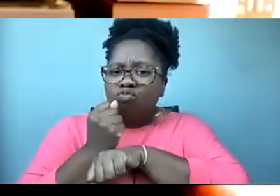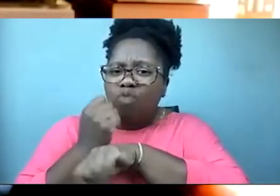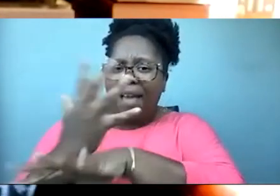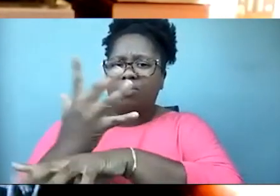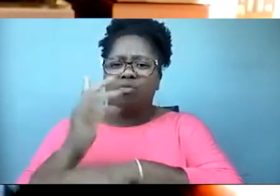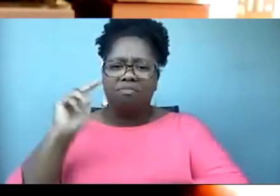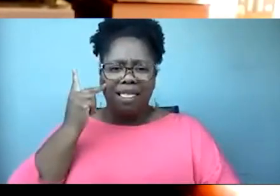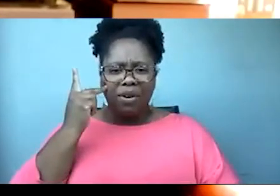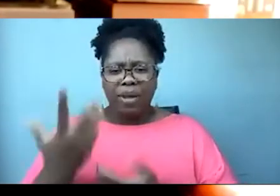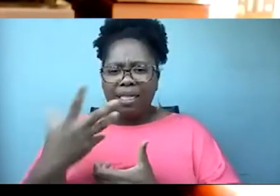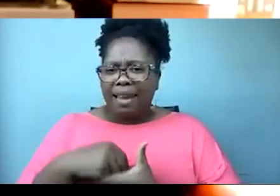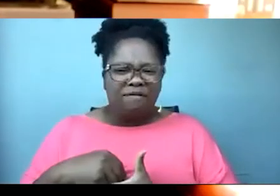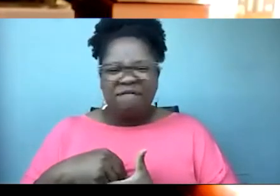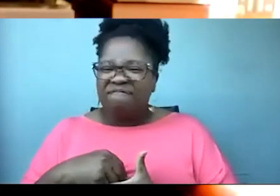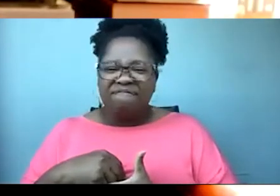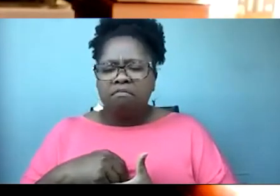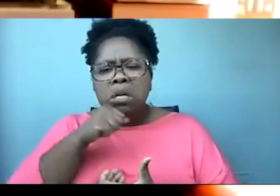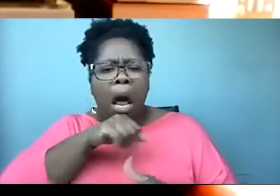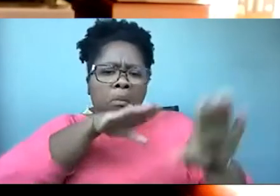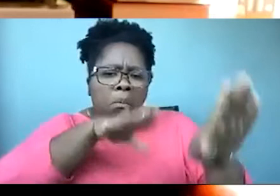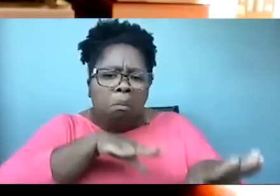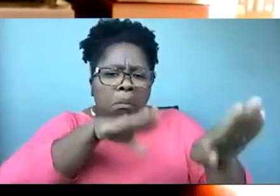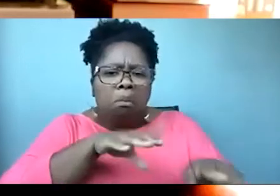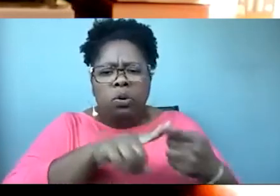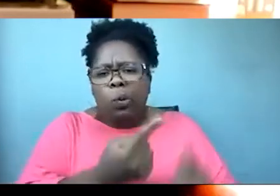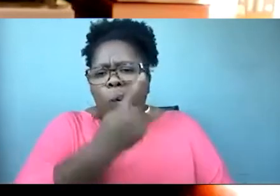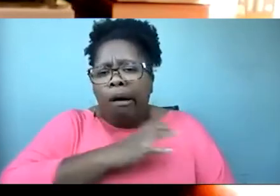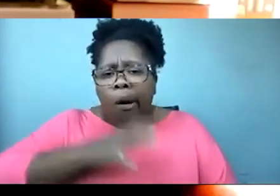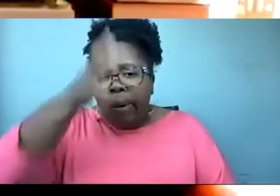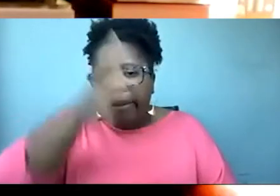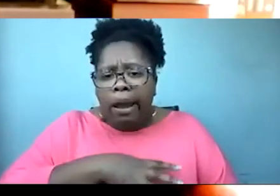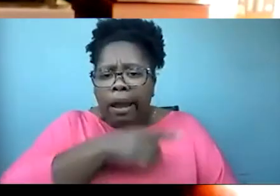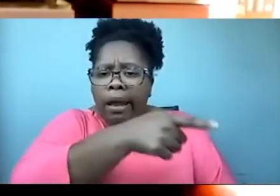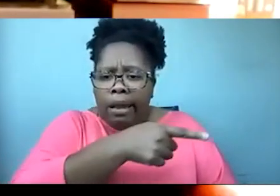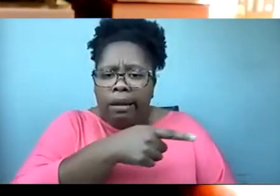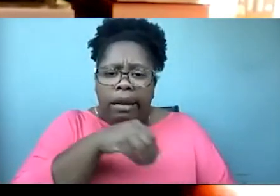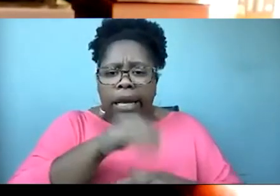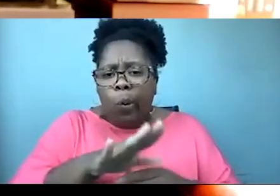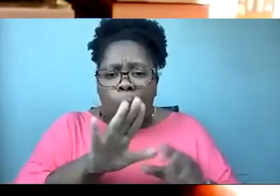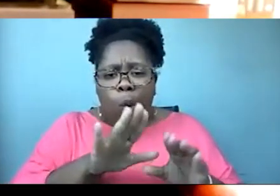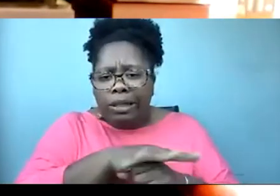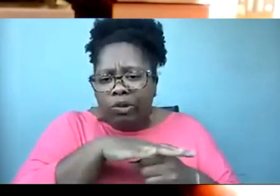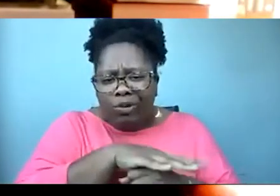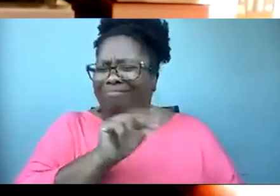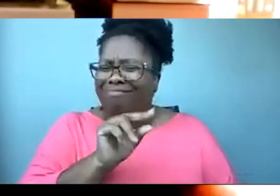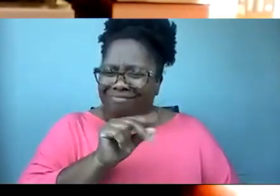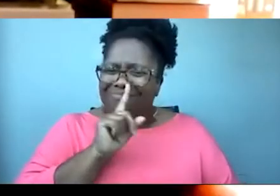your district, but real political activism is